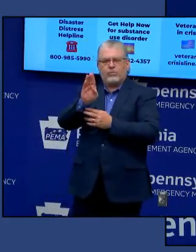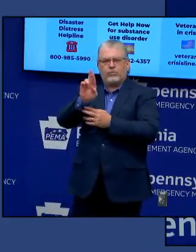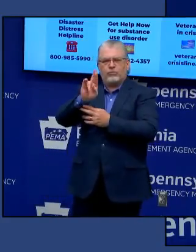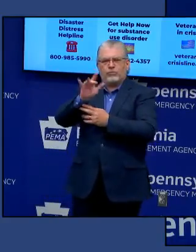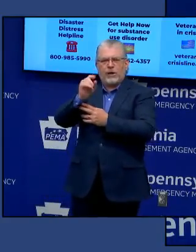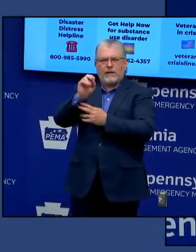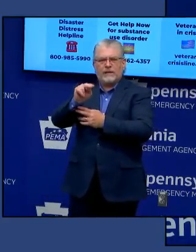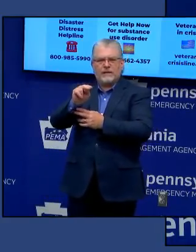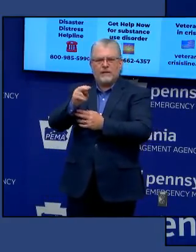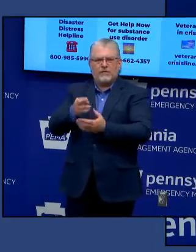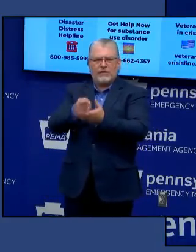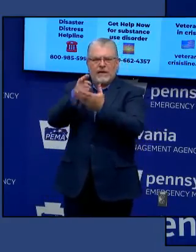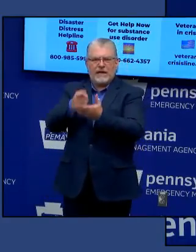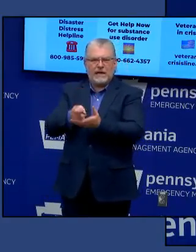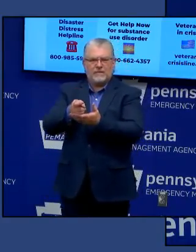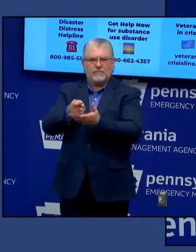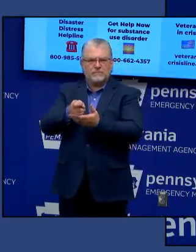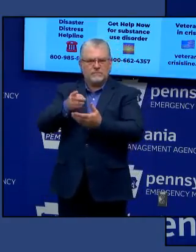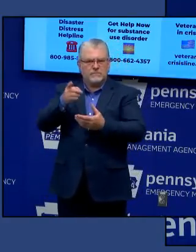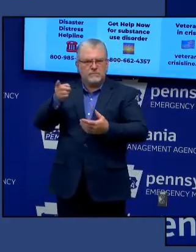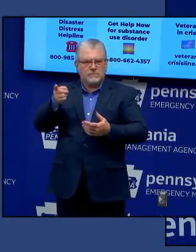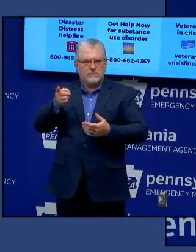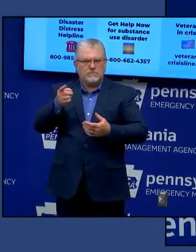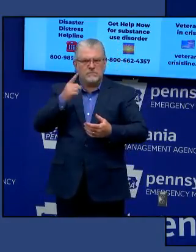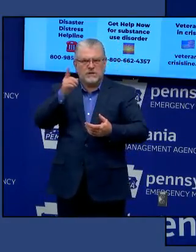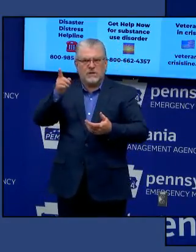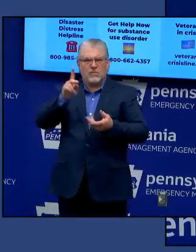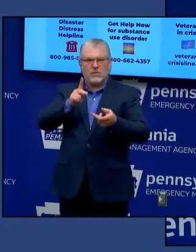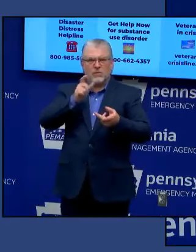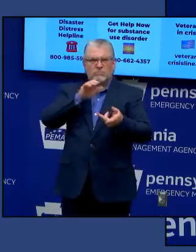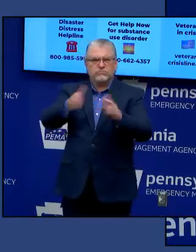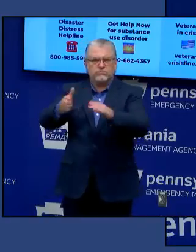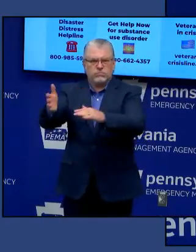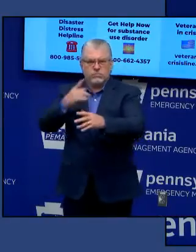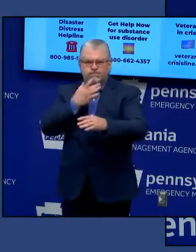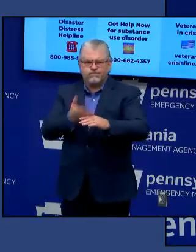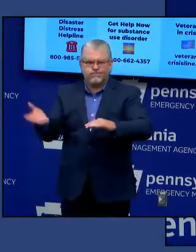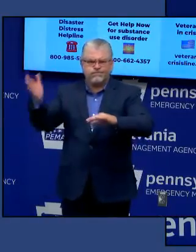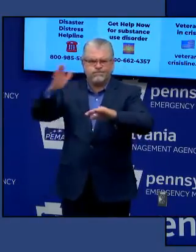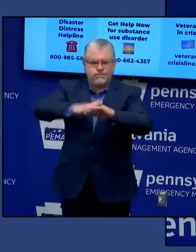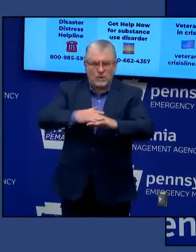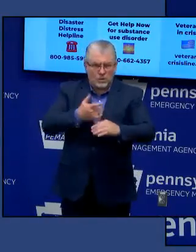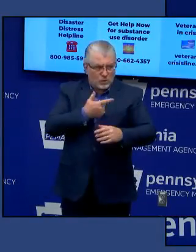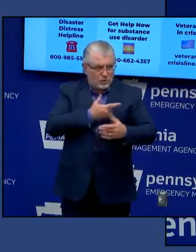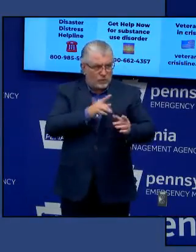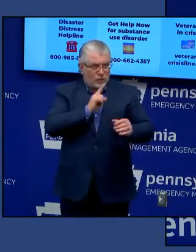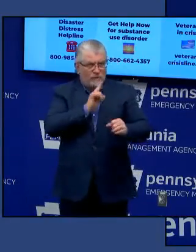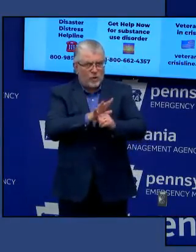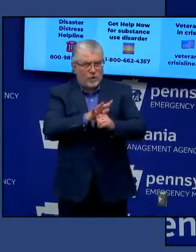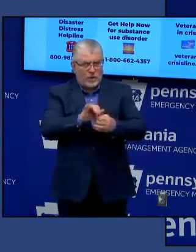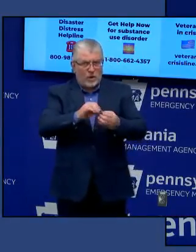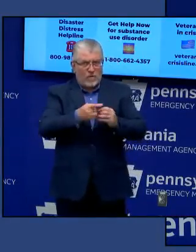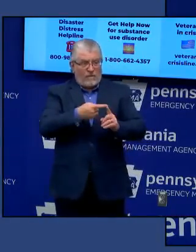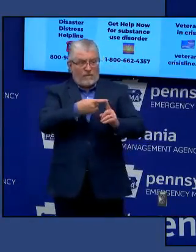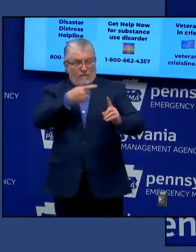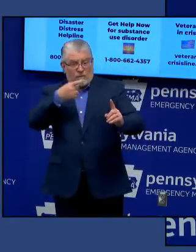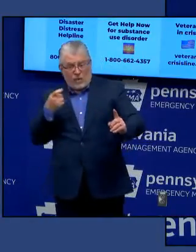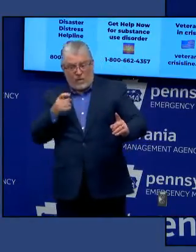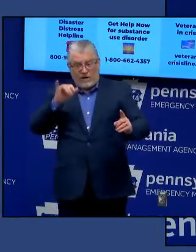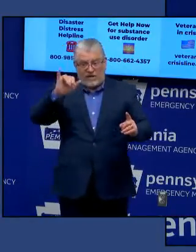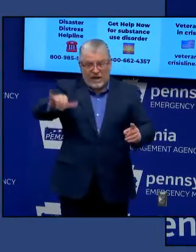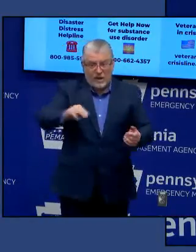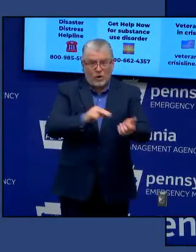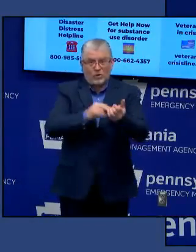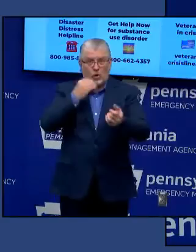are from there, and is the state working with Brighton to bring those numbers down? Well, so I can't confirm the specific location within a zip